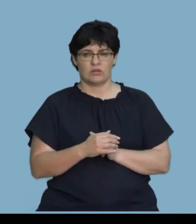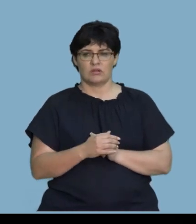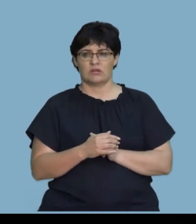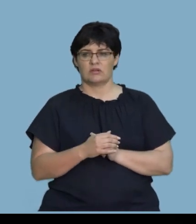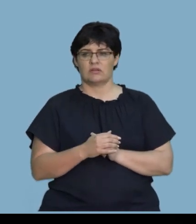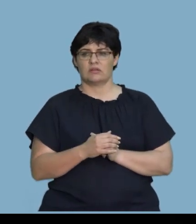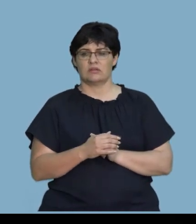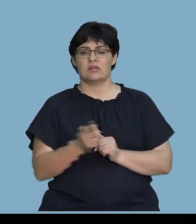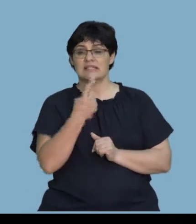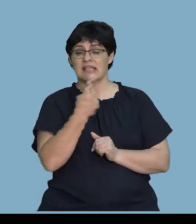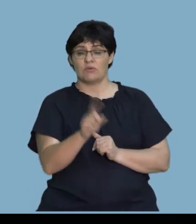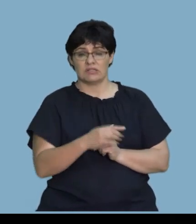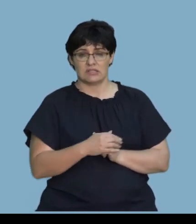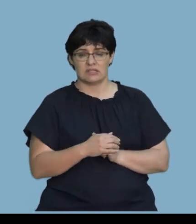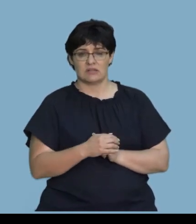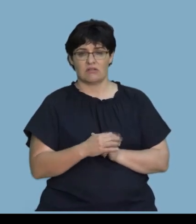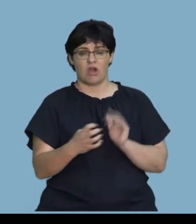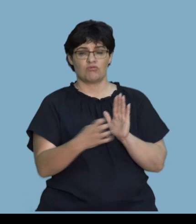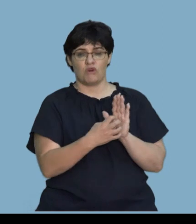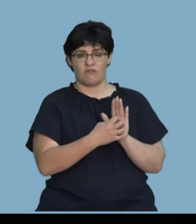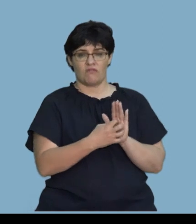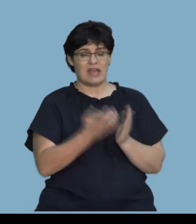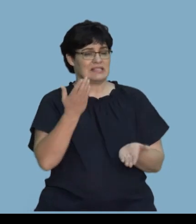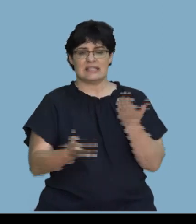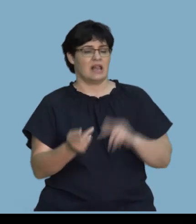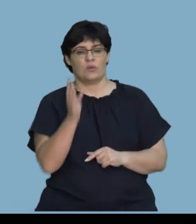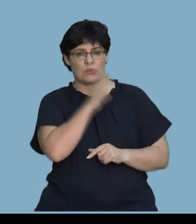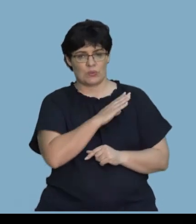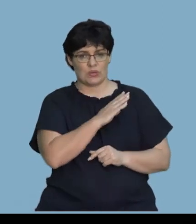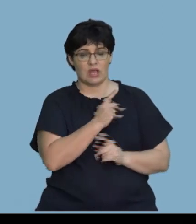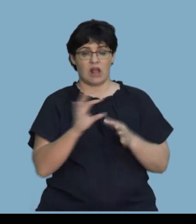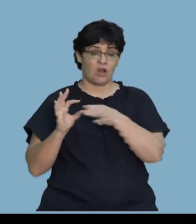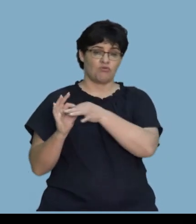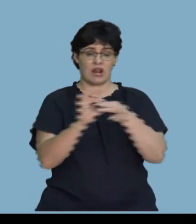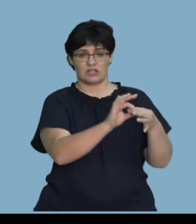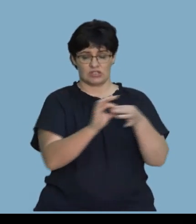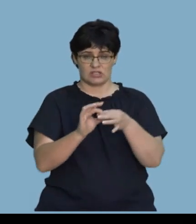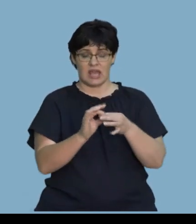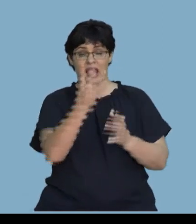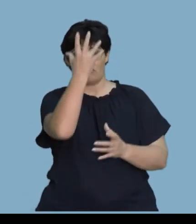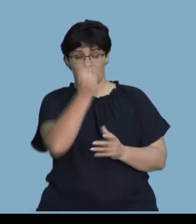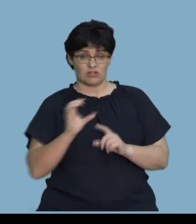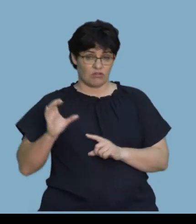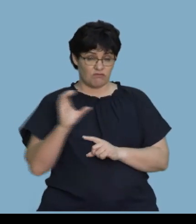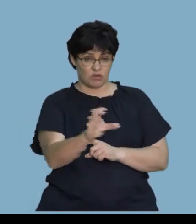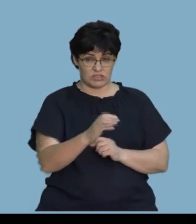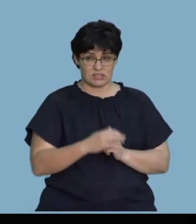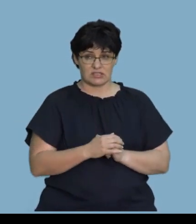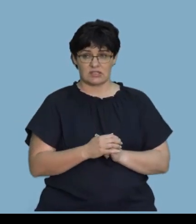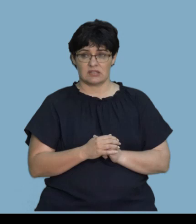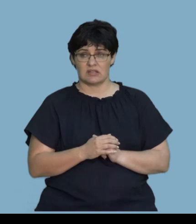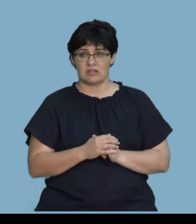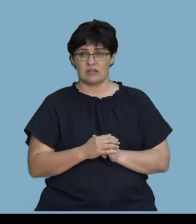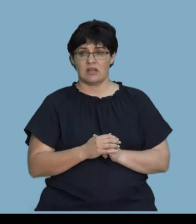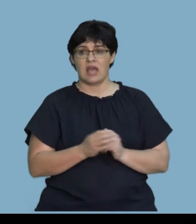in a short while, and then it says the graph is not drawn to scale. It shows the relationship between gravitational force and